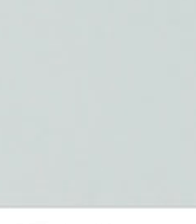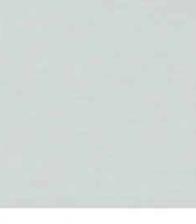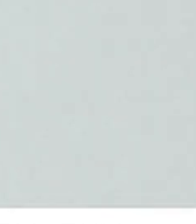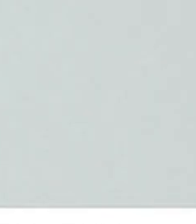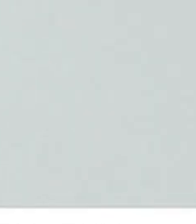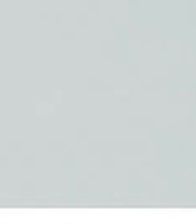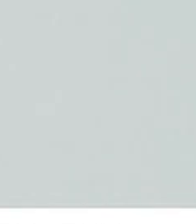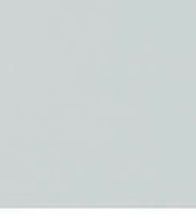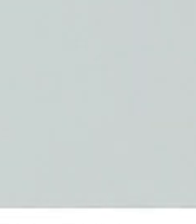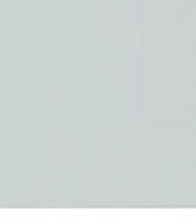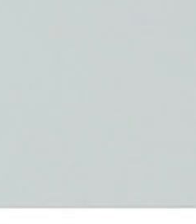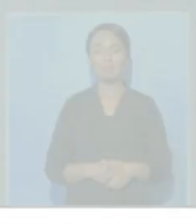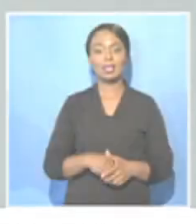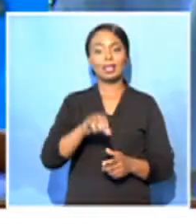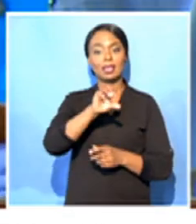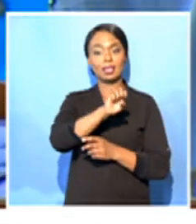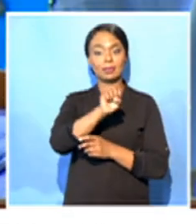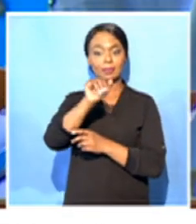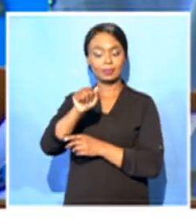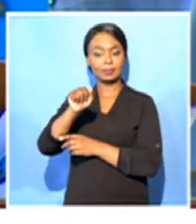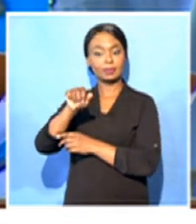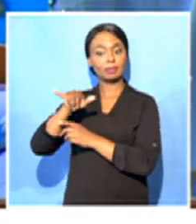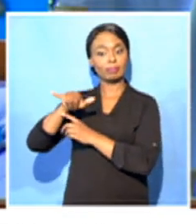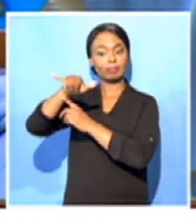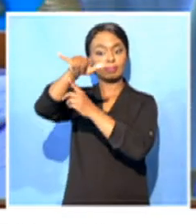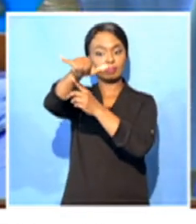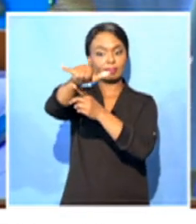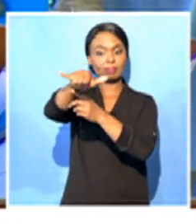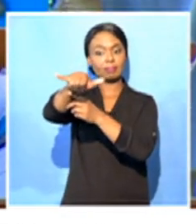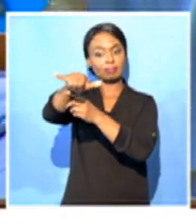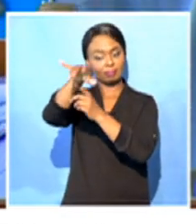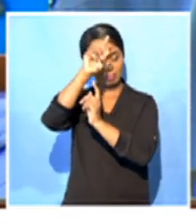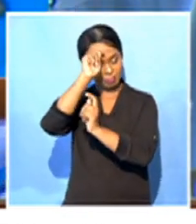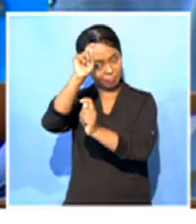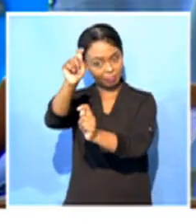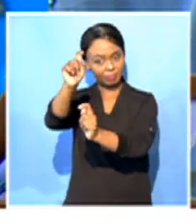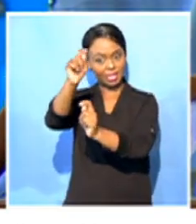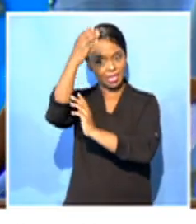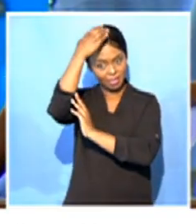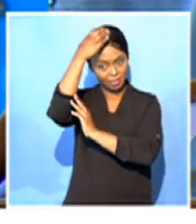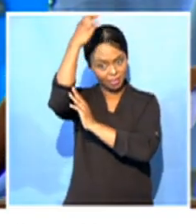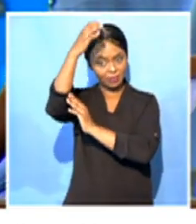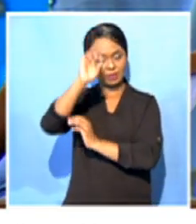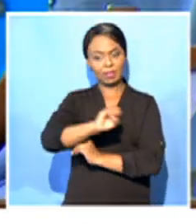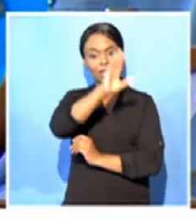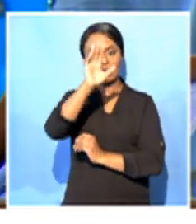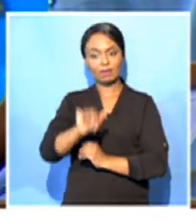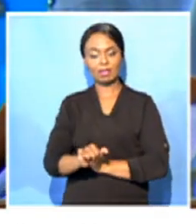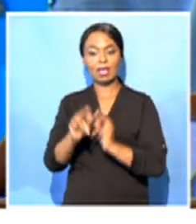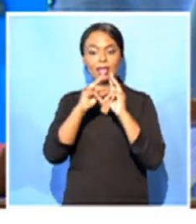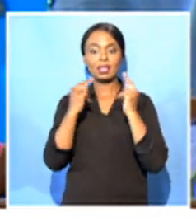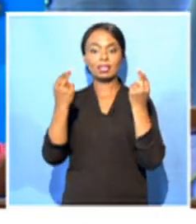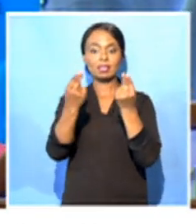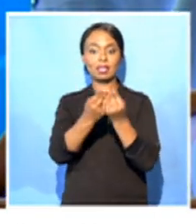This South African Air Force salute to the newly inaugurated Commander-in-Chief of the South African National Defence